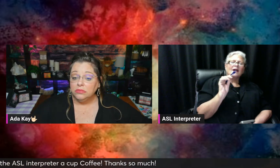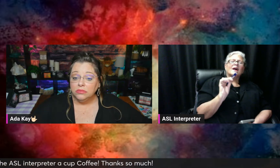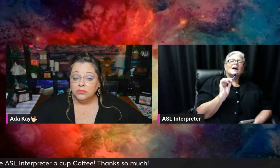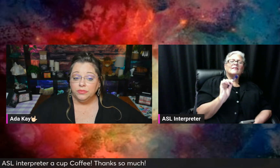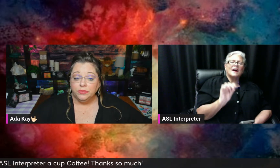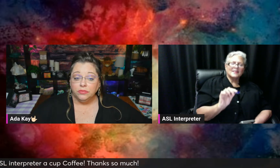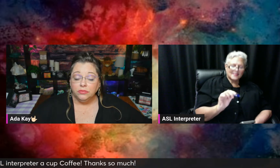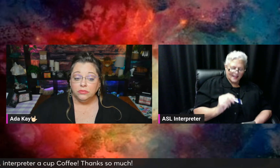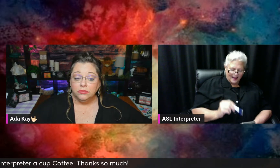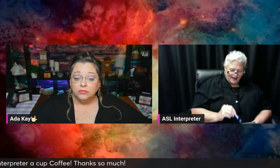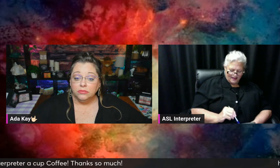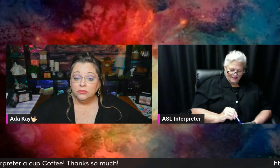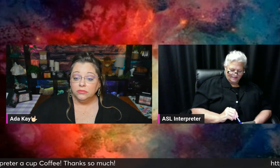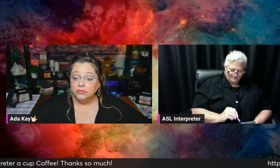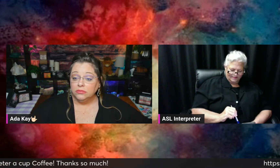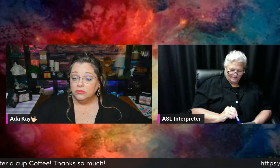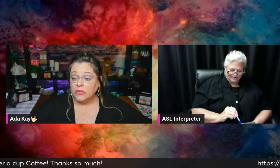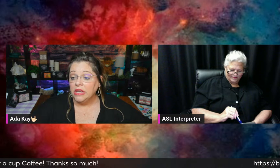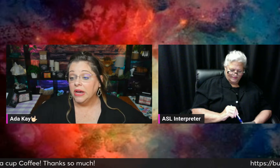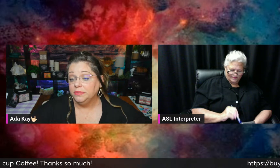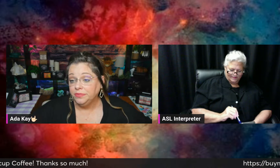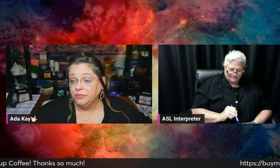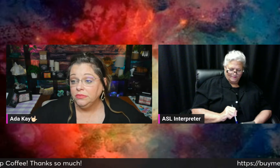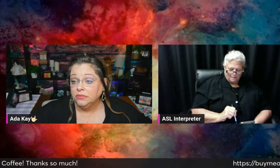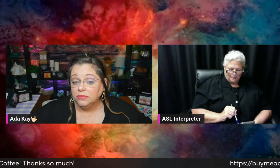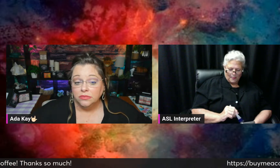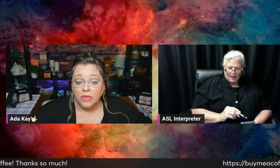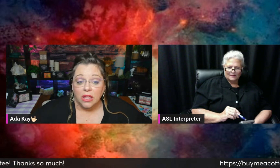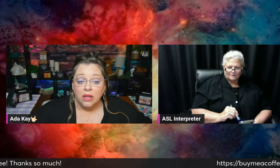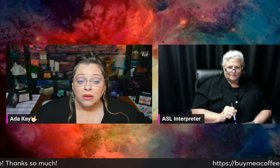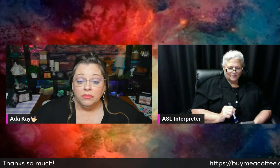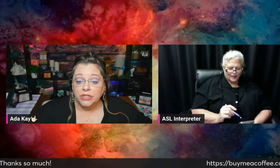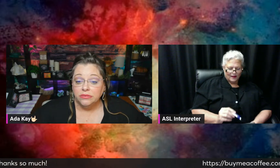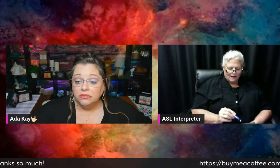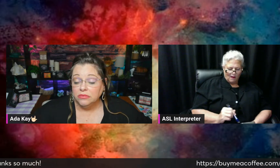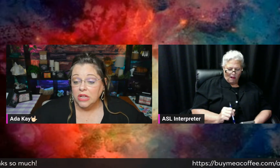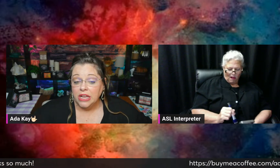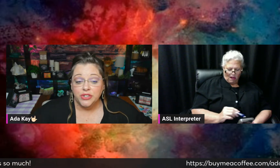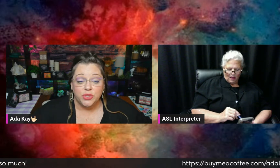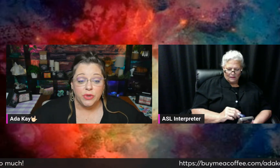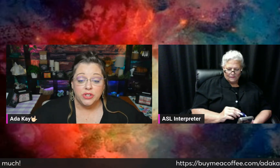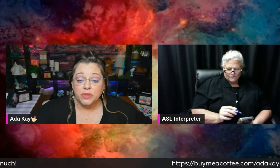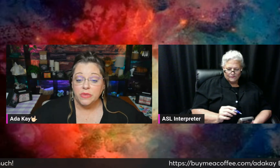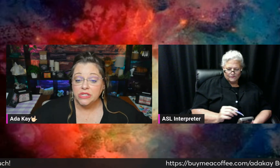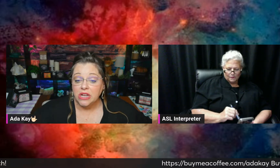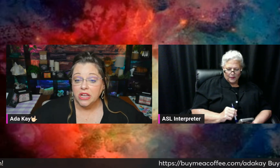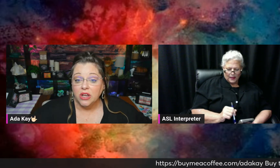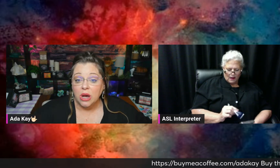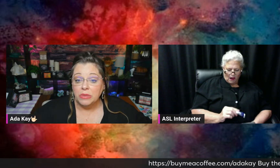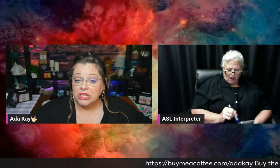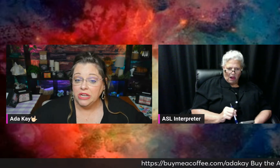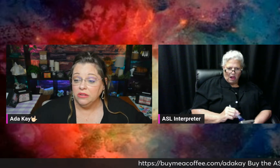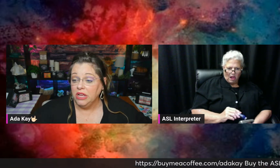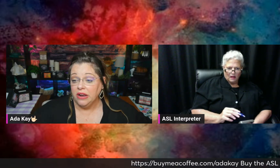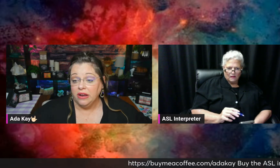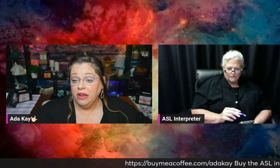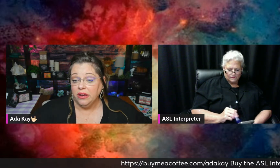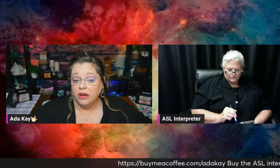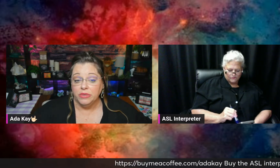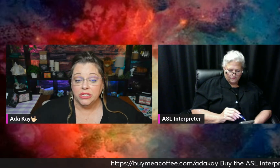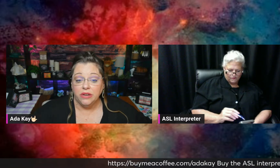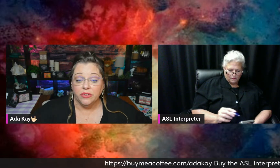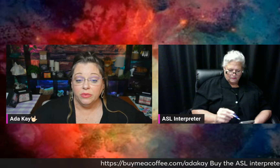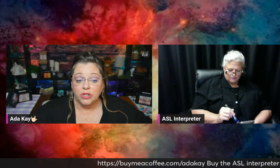gymnastics and the ice skating. Yeah. But I used to be a gymnast. I can commentate on that. I